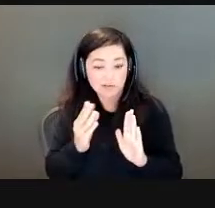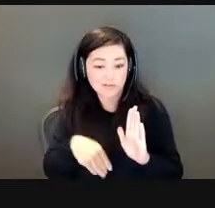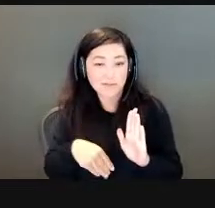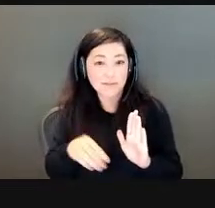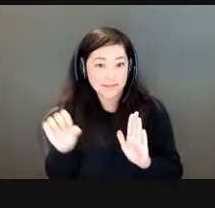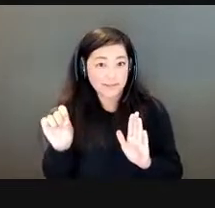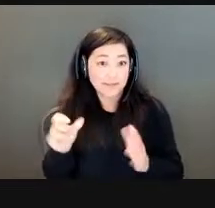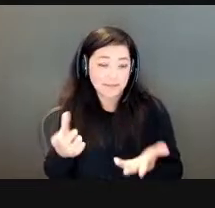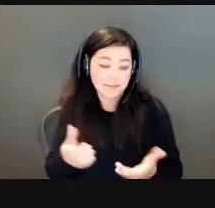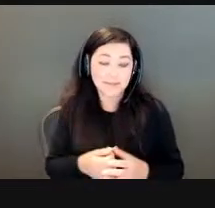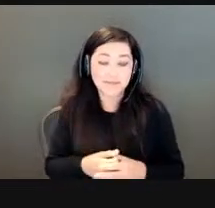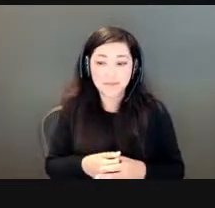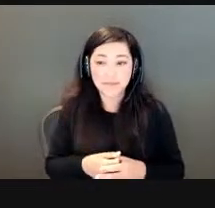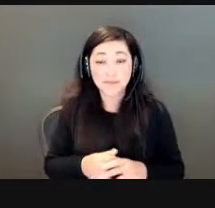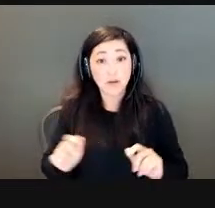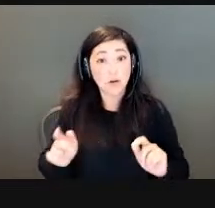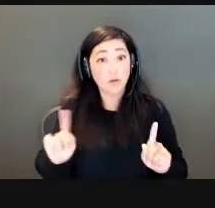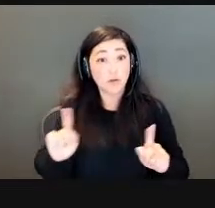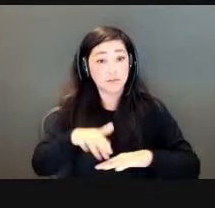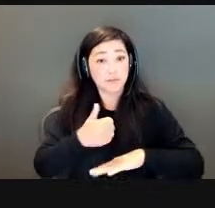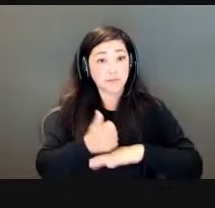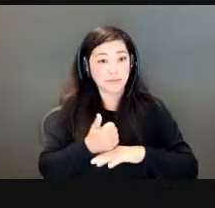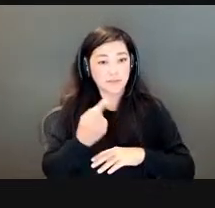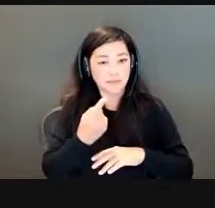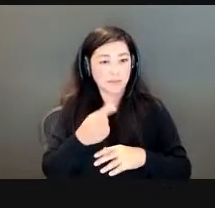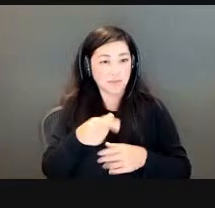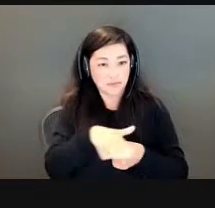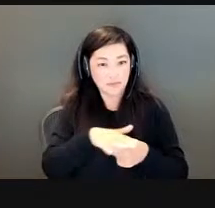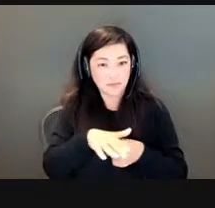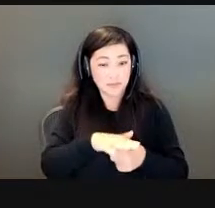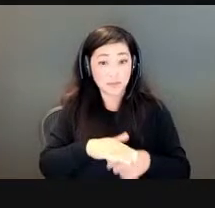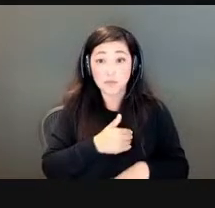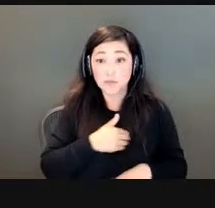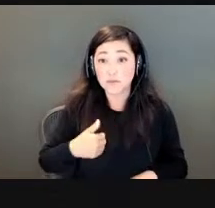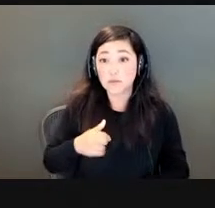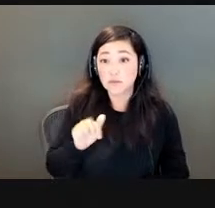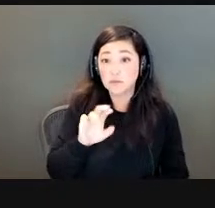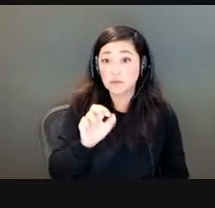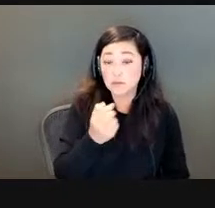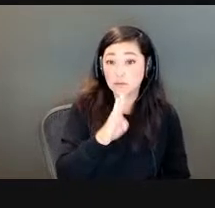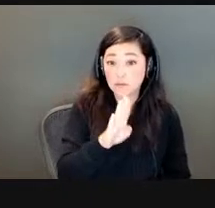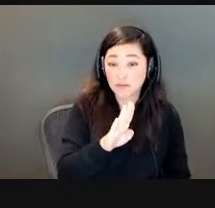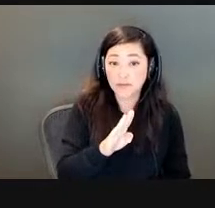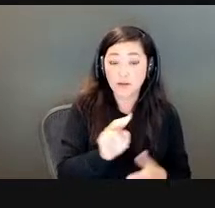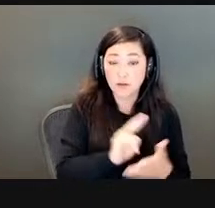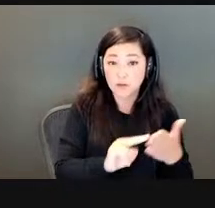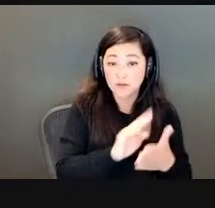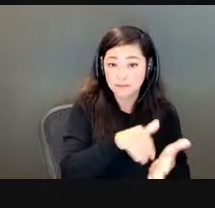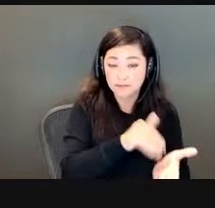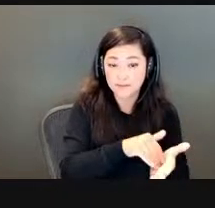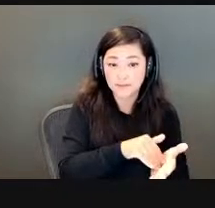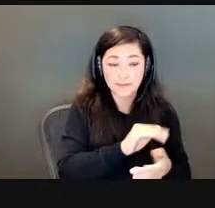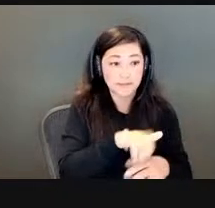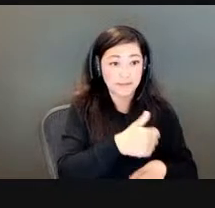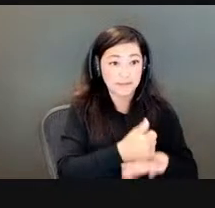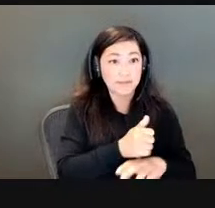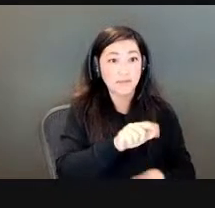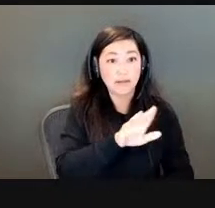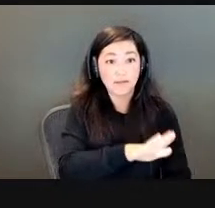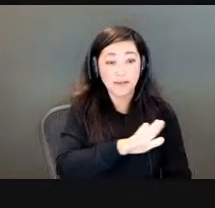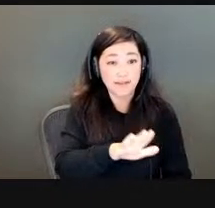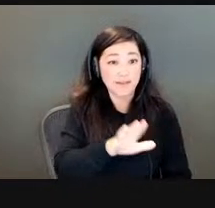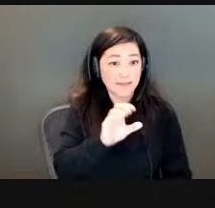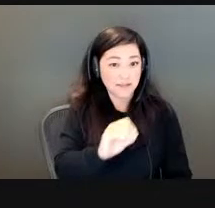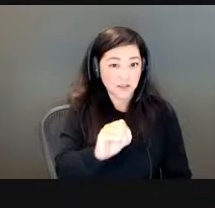The study visit will take place at one of the following locations: Toronto Rehab University Centre, located at 550